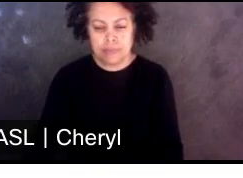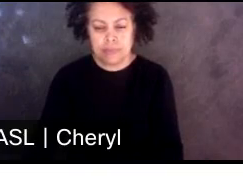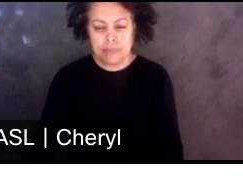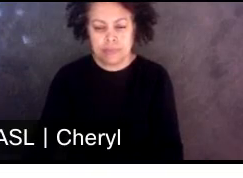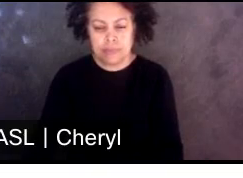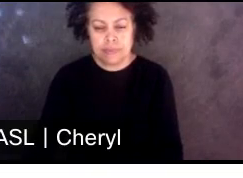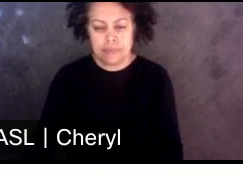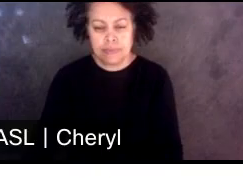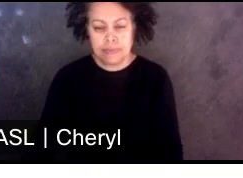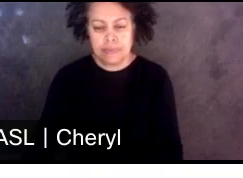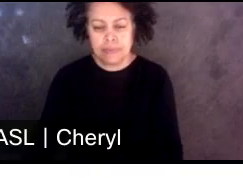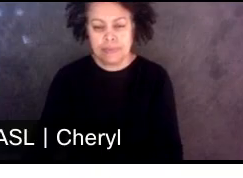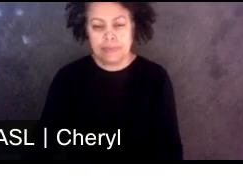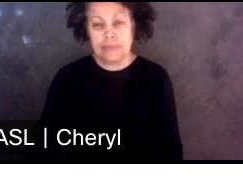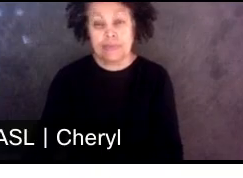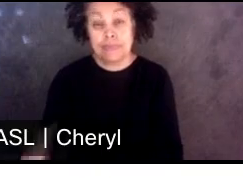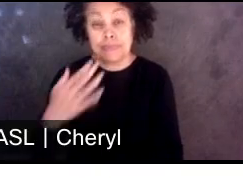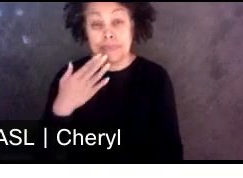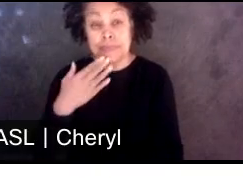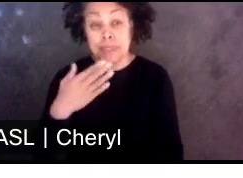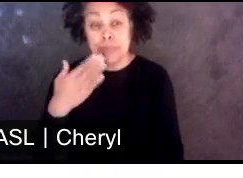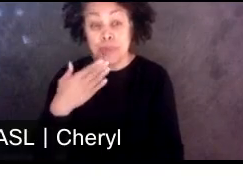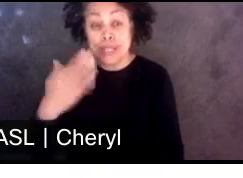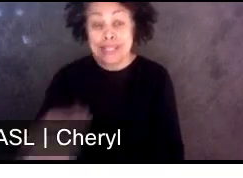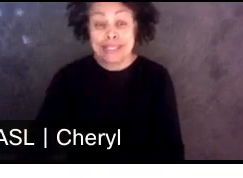Okay, good morning and welcome everyone.